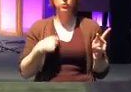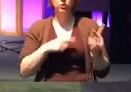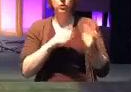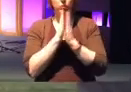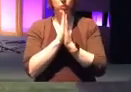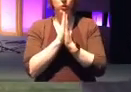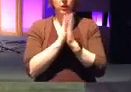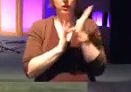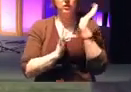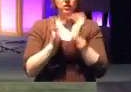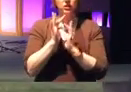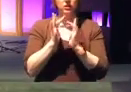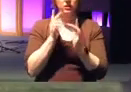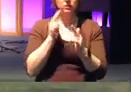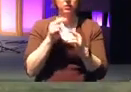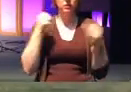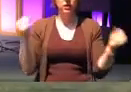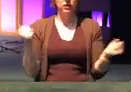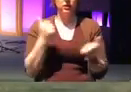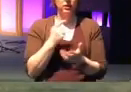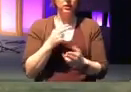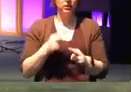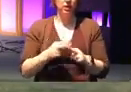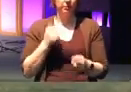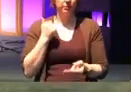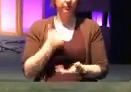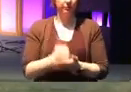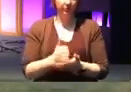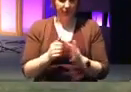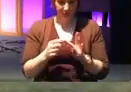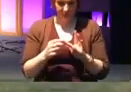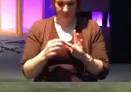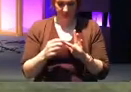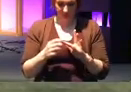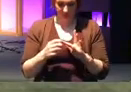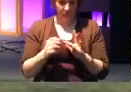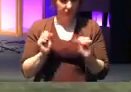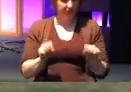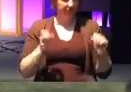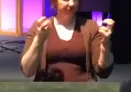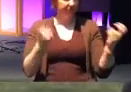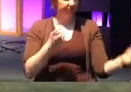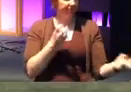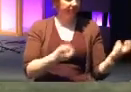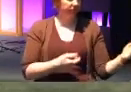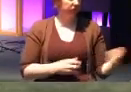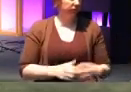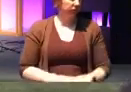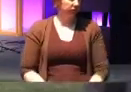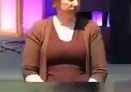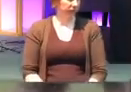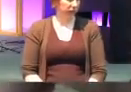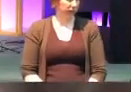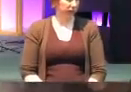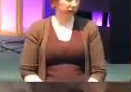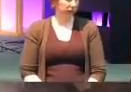In Jesus' mighty name, amen. I'll let you have a seat this morning. Thank you, worship team.